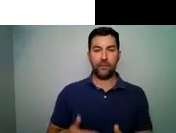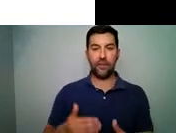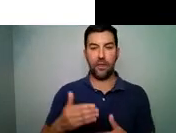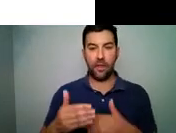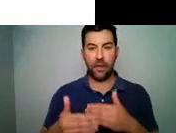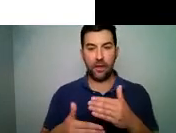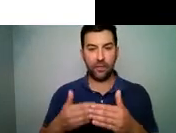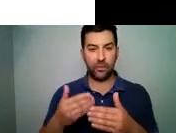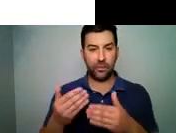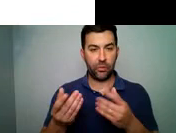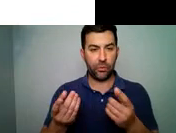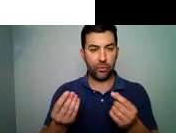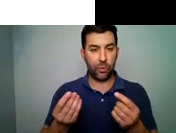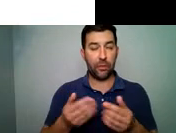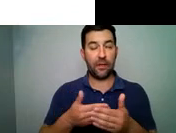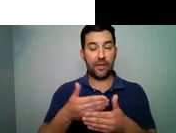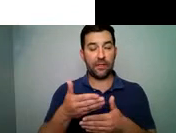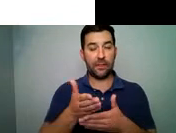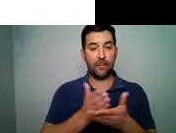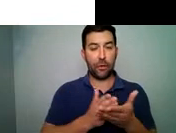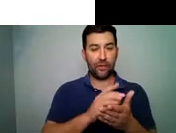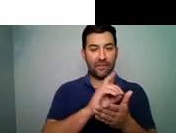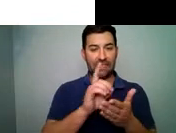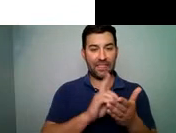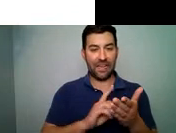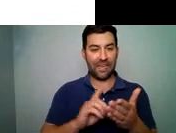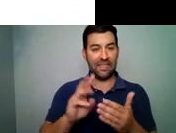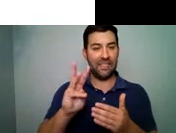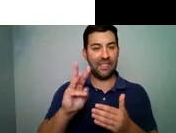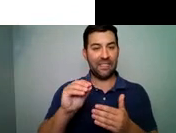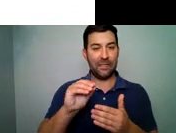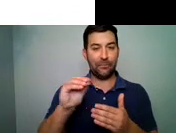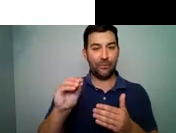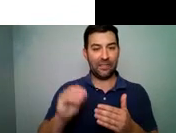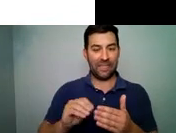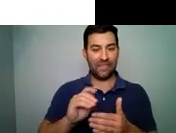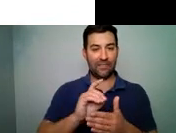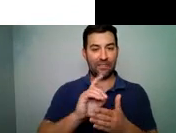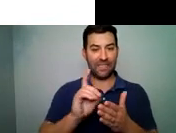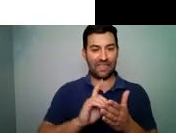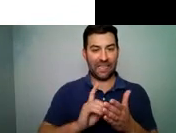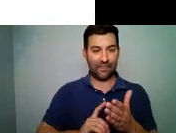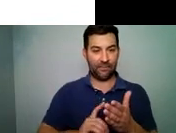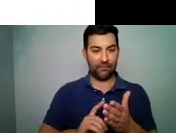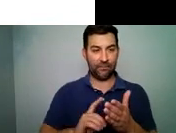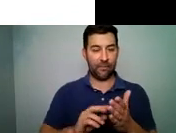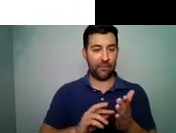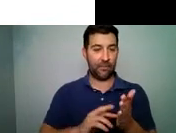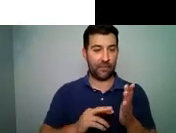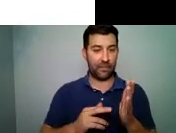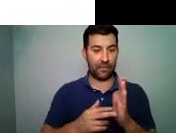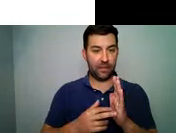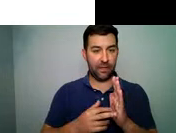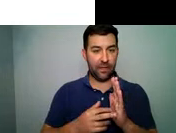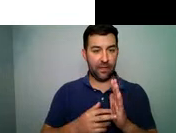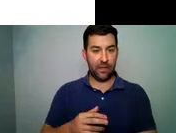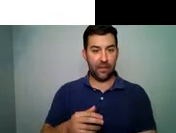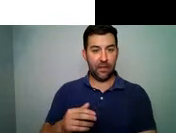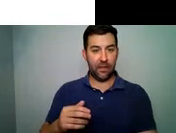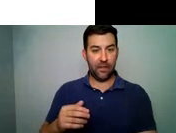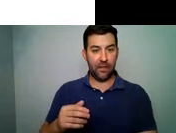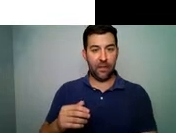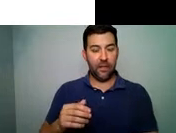to the next phase of design. So that would be the 60% designs, where there will be another